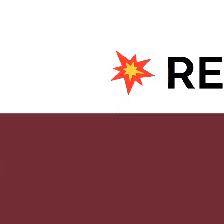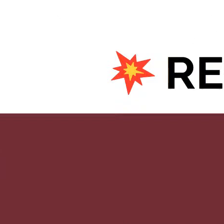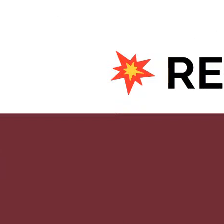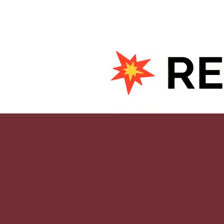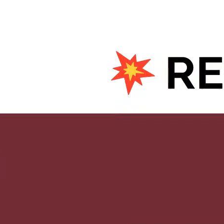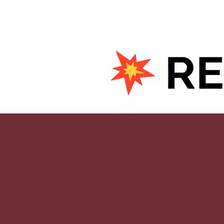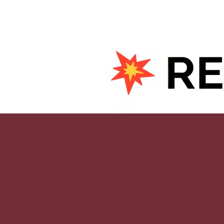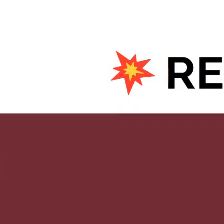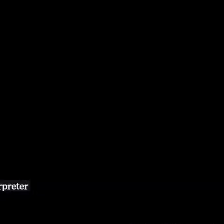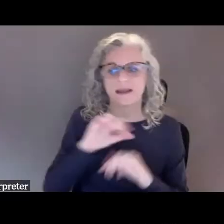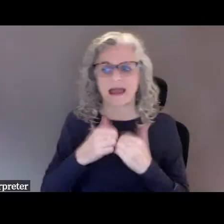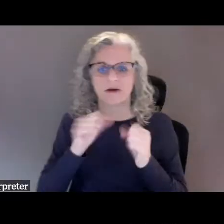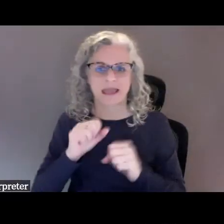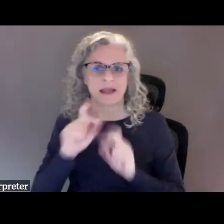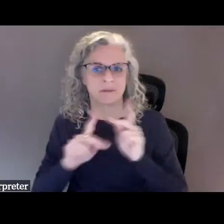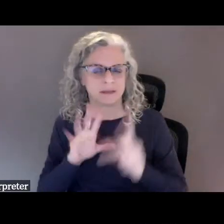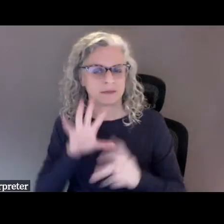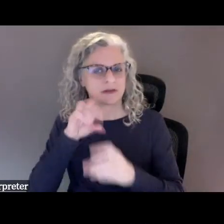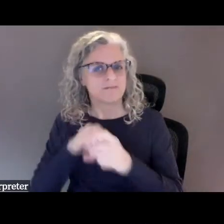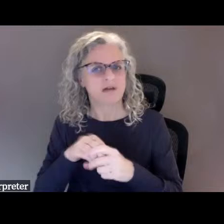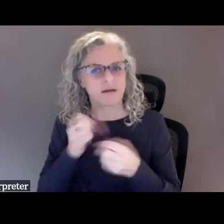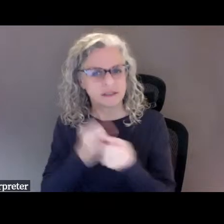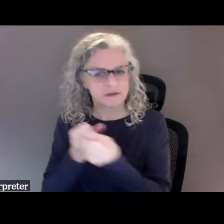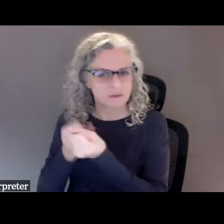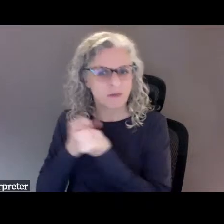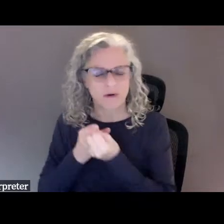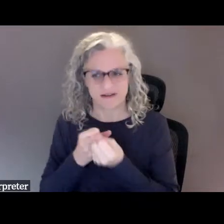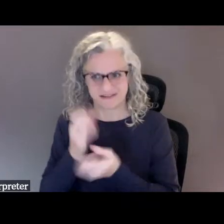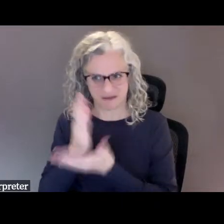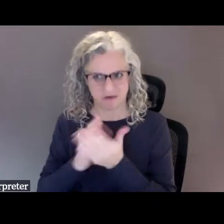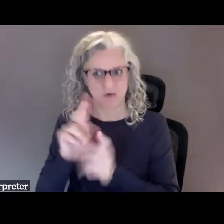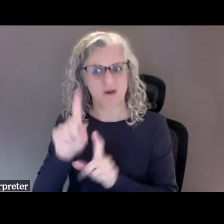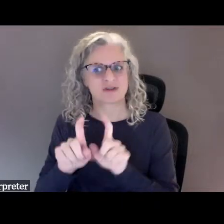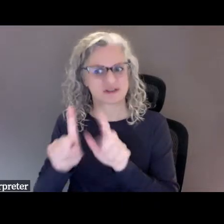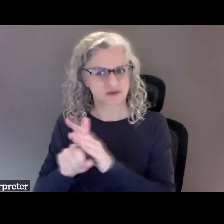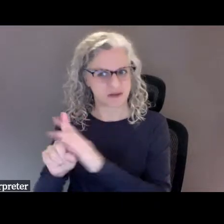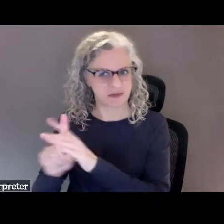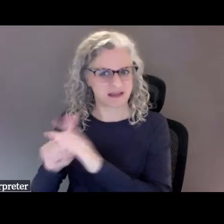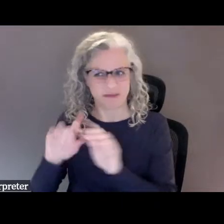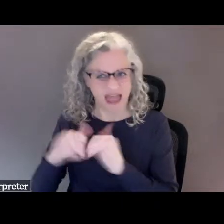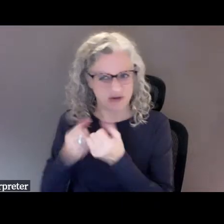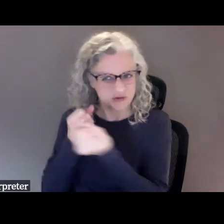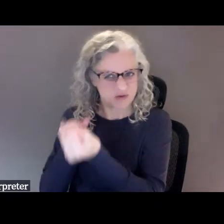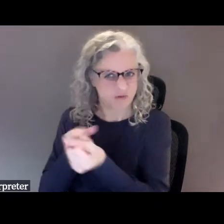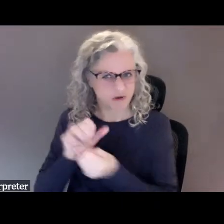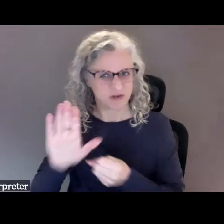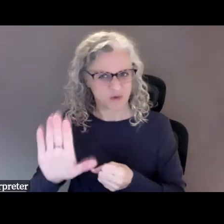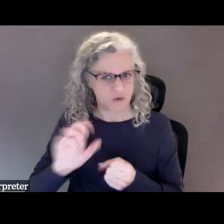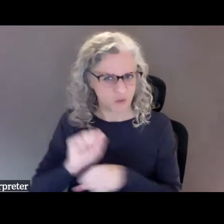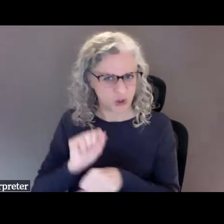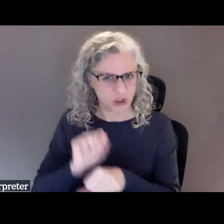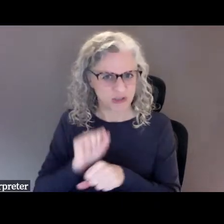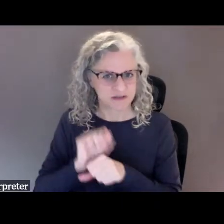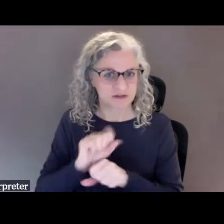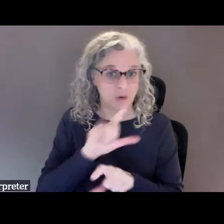how can people plug in and support? We're already seeing a few questions in the chat. So maybe we can start with you, Lydia, and then go to Shahnaz.